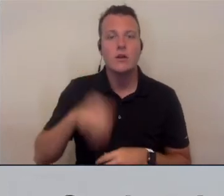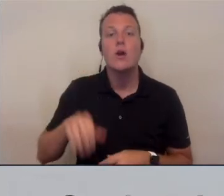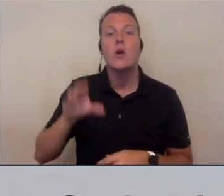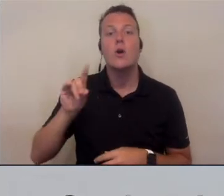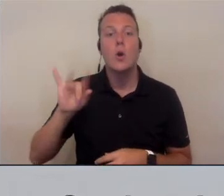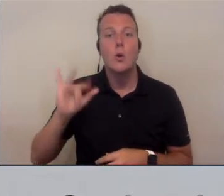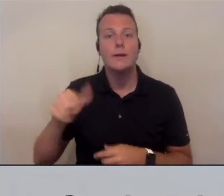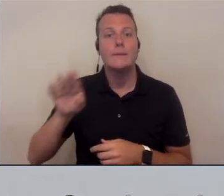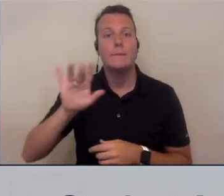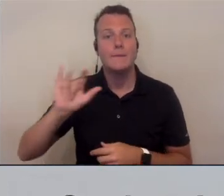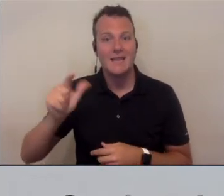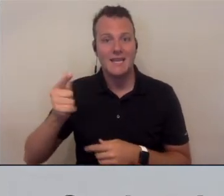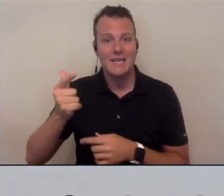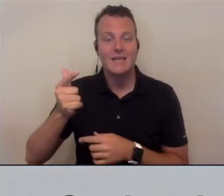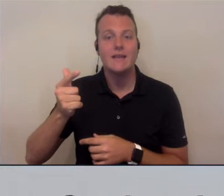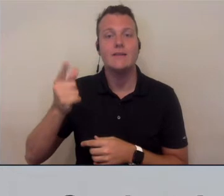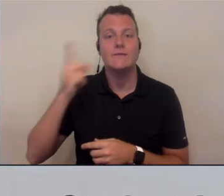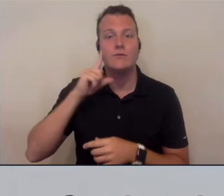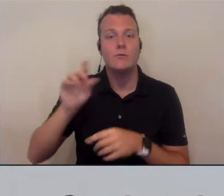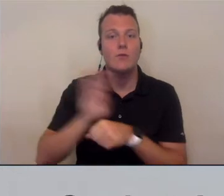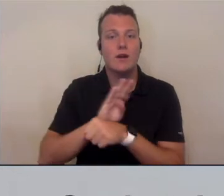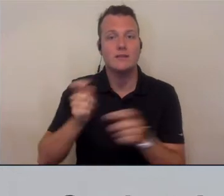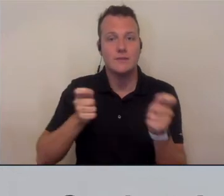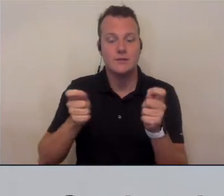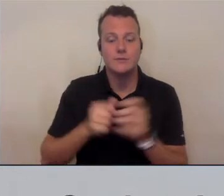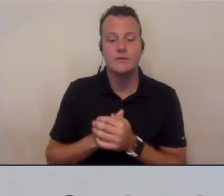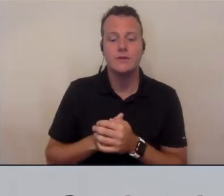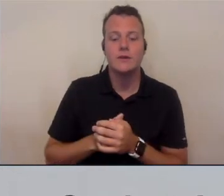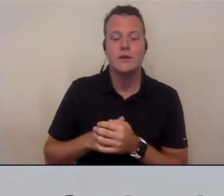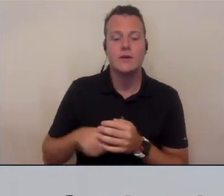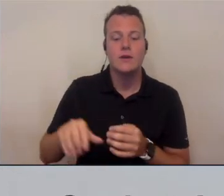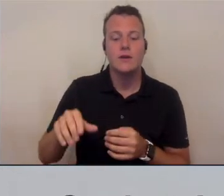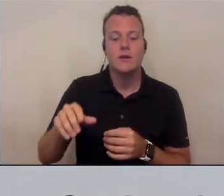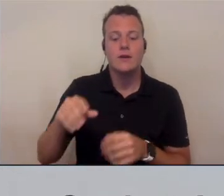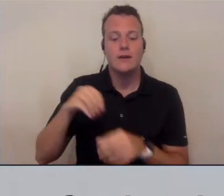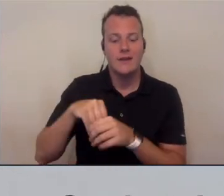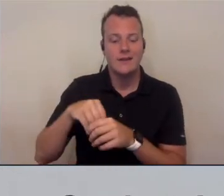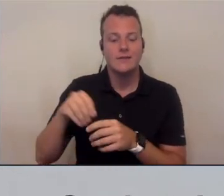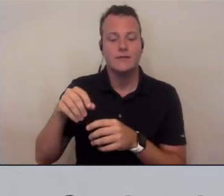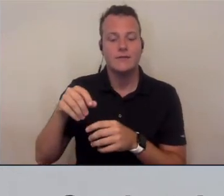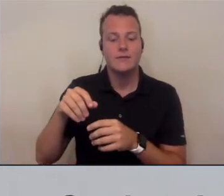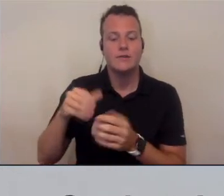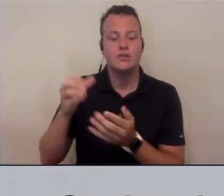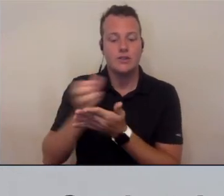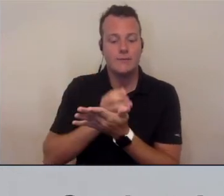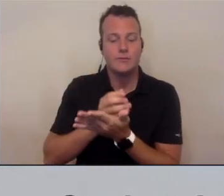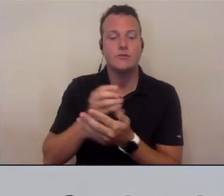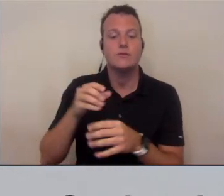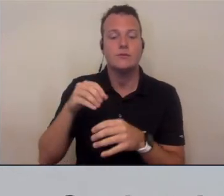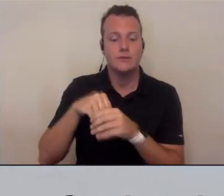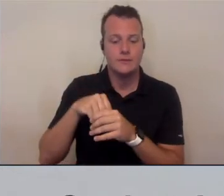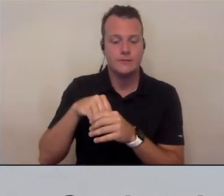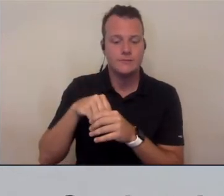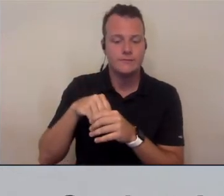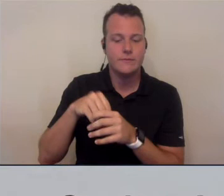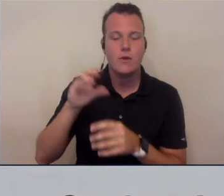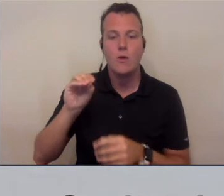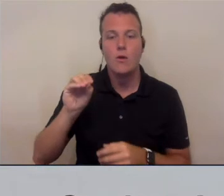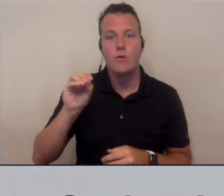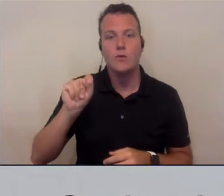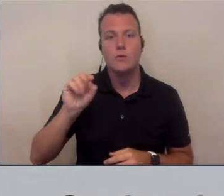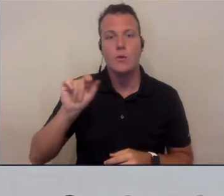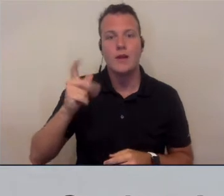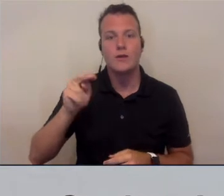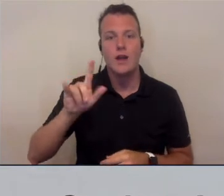Practice Management, the author of a chapter in the Essential Guide to Coding in Otolaryngology,